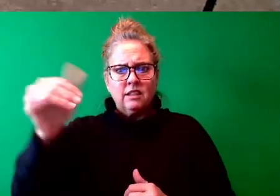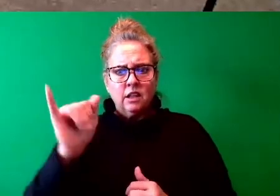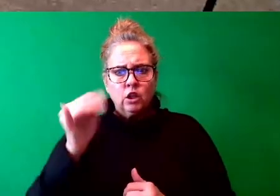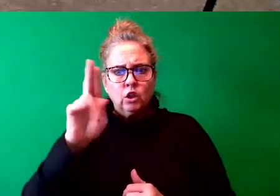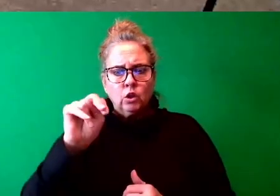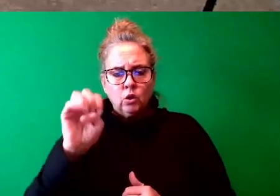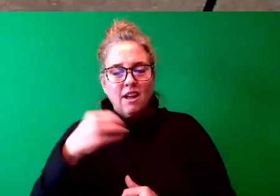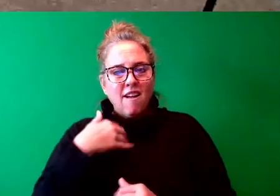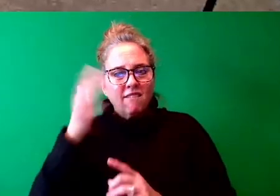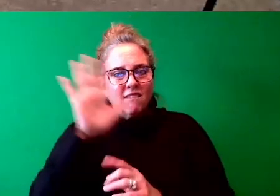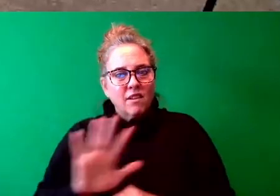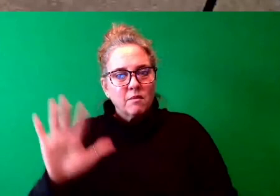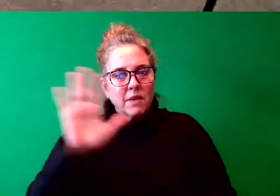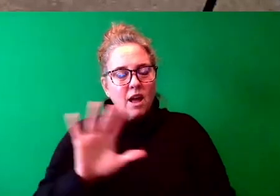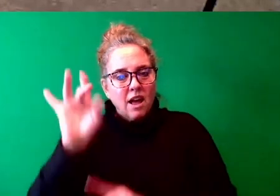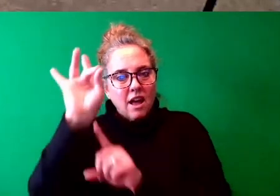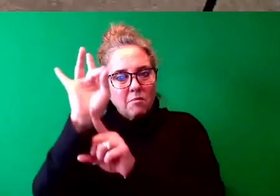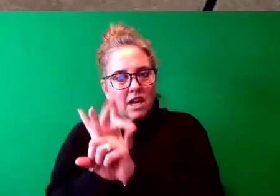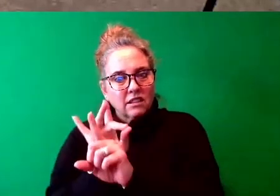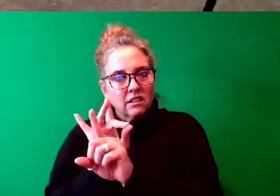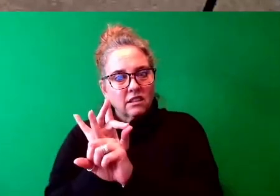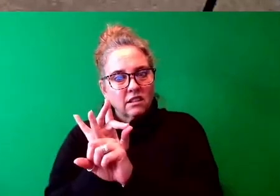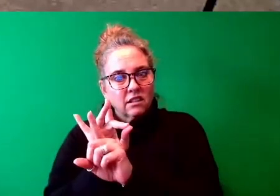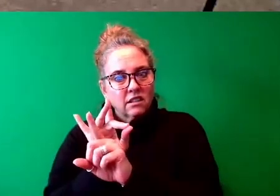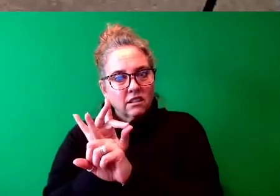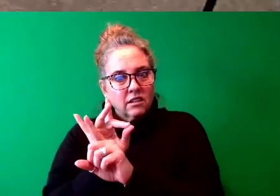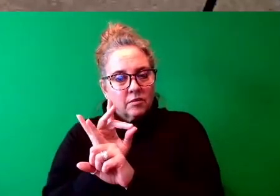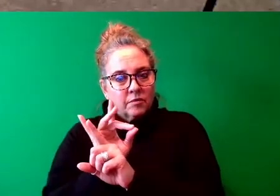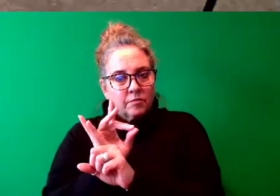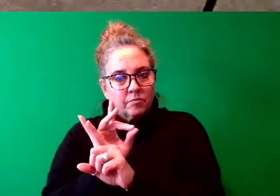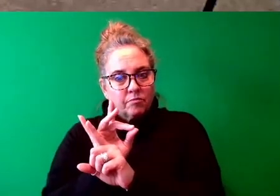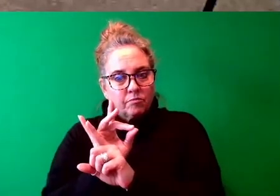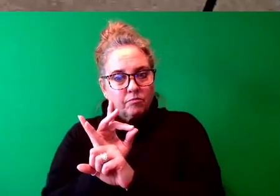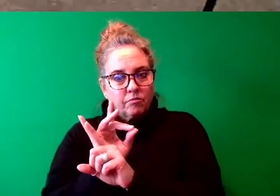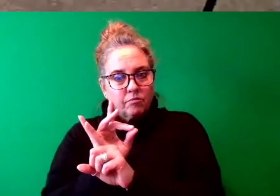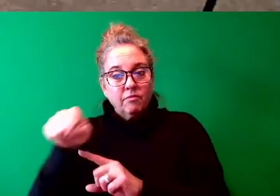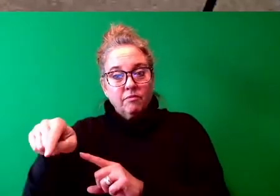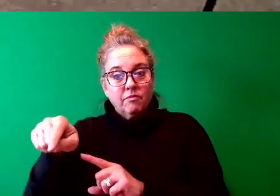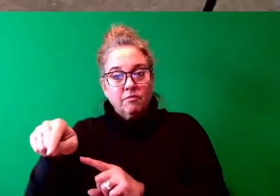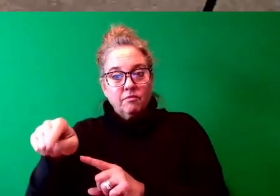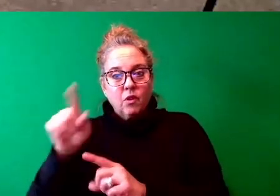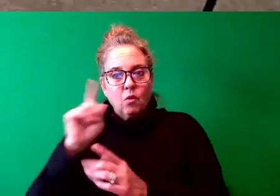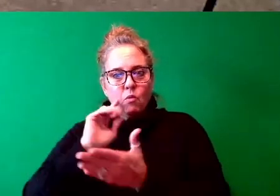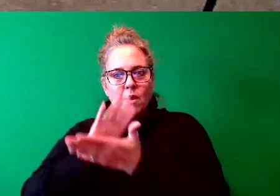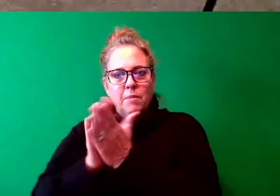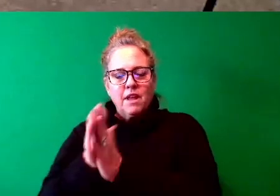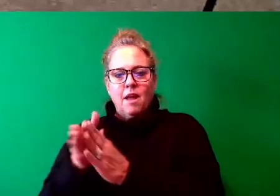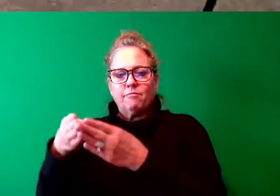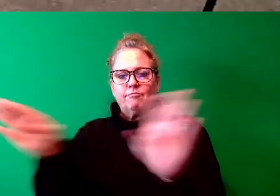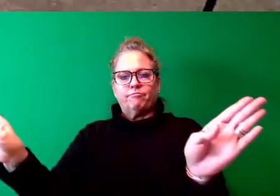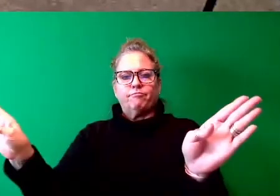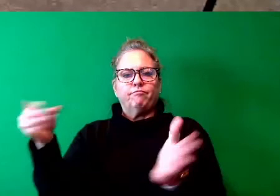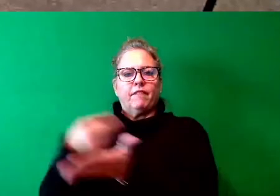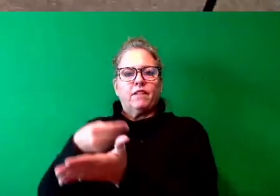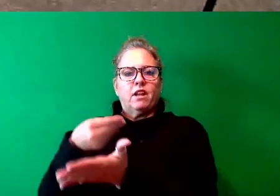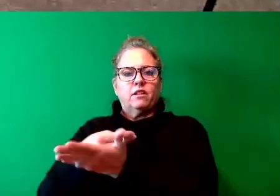After that, it's going to be general fund, and they're doing it on a population basis, but that's for 3 years. And I